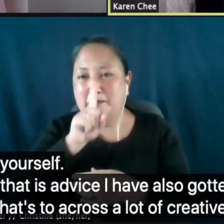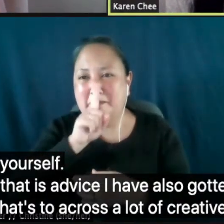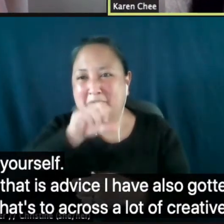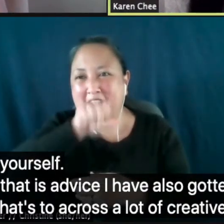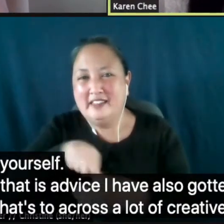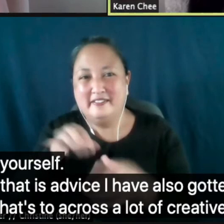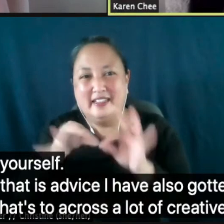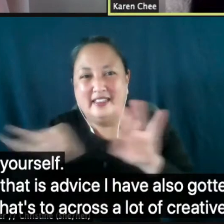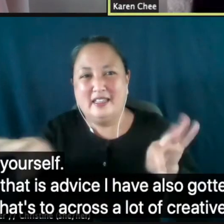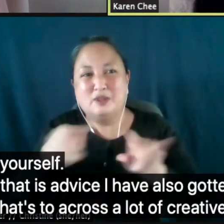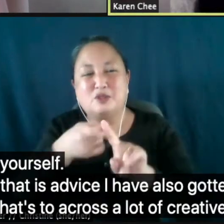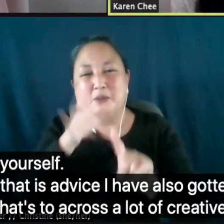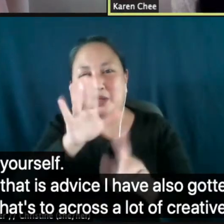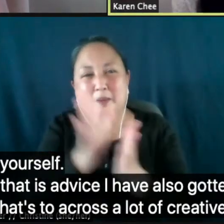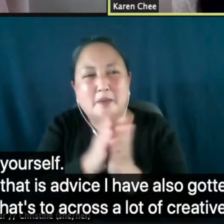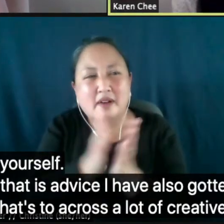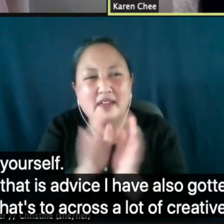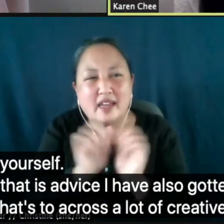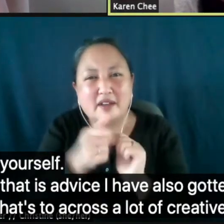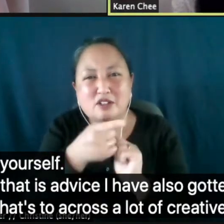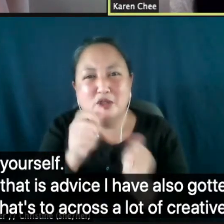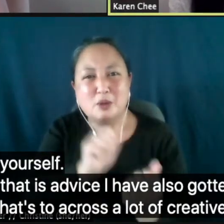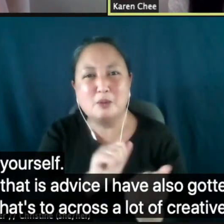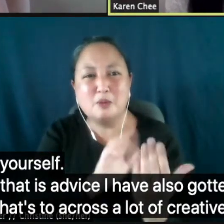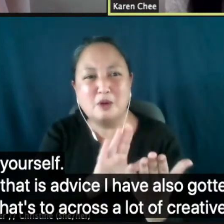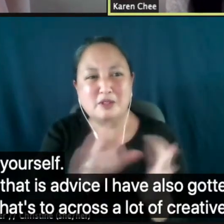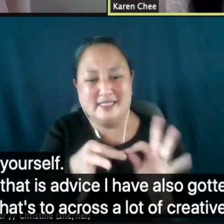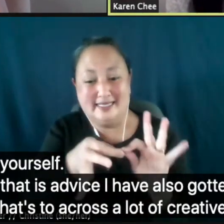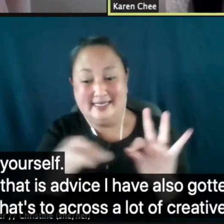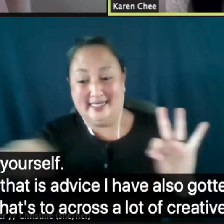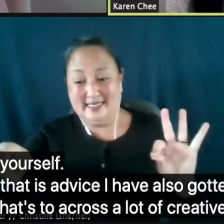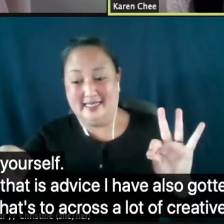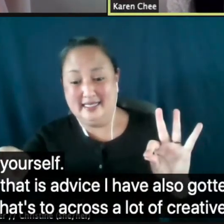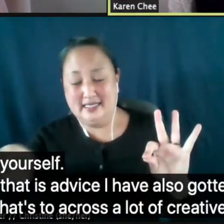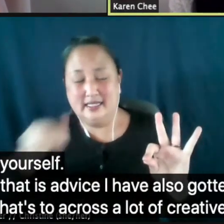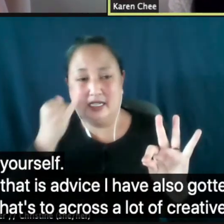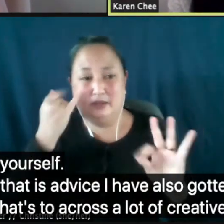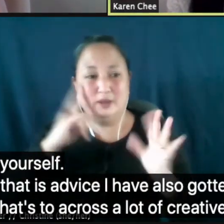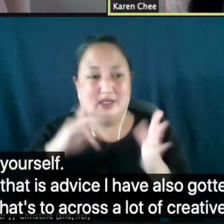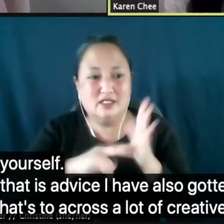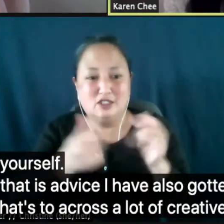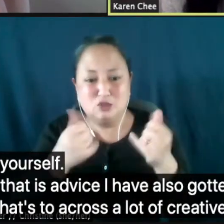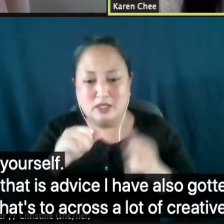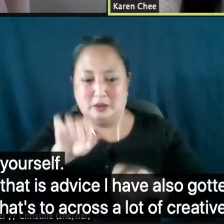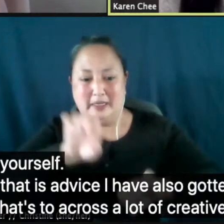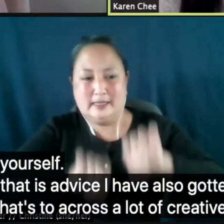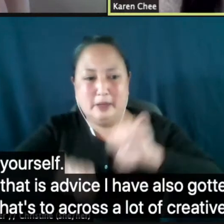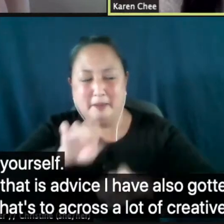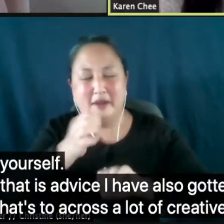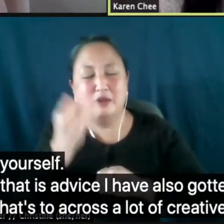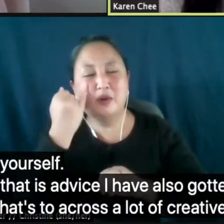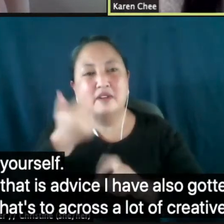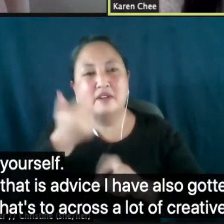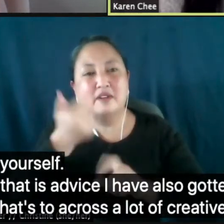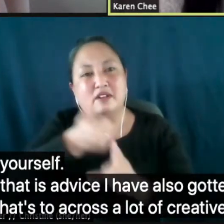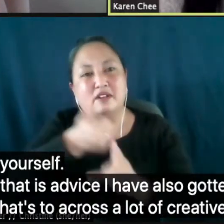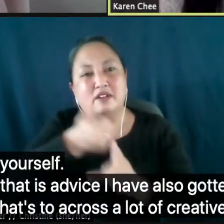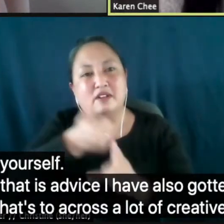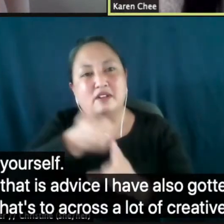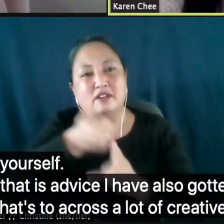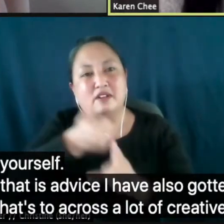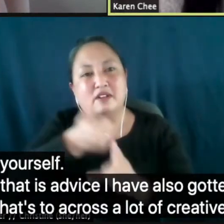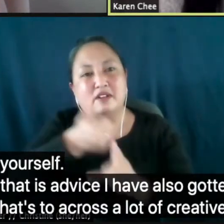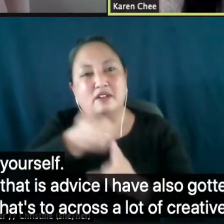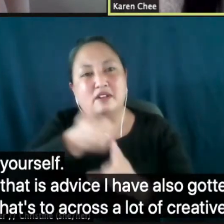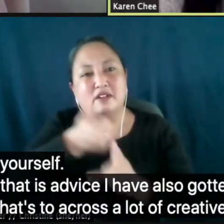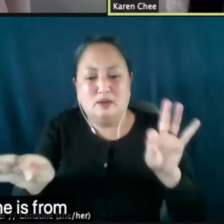in this book. I wanted to ask how you generally approach the sentence. If you intentionally try to experiment, or if you run with whatever language comes to